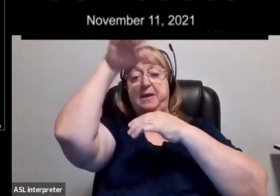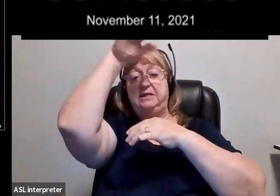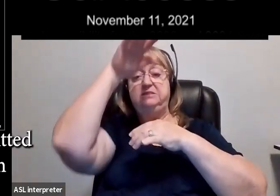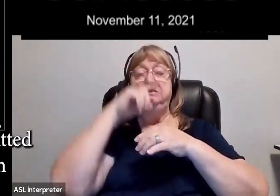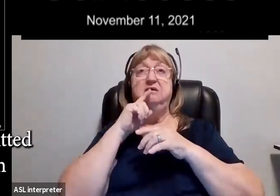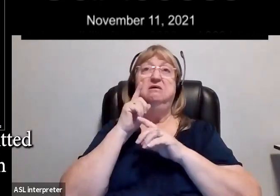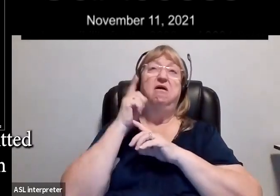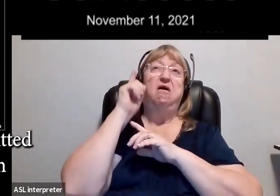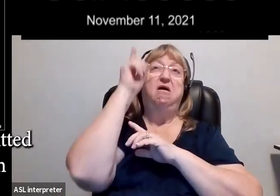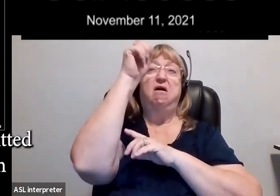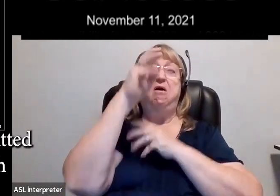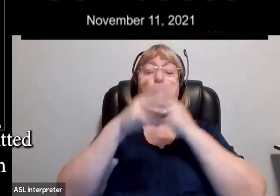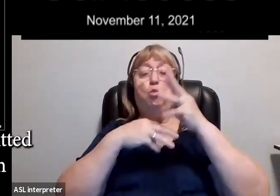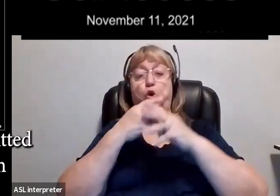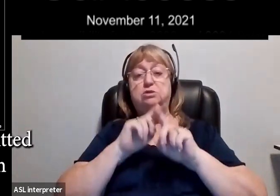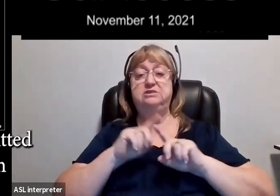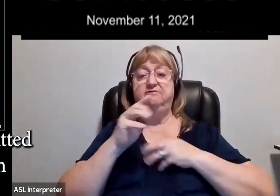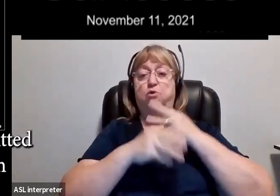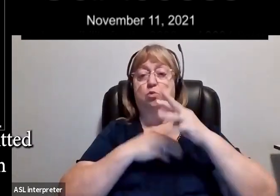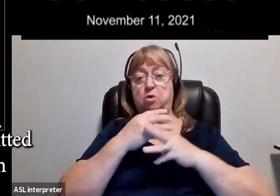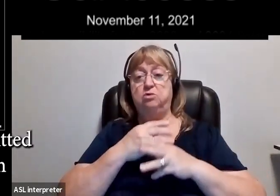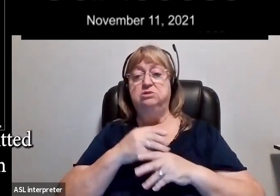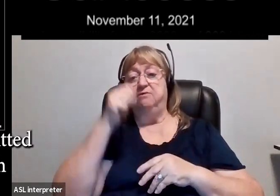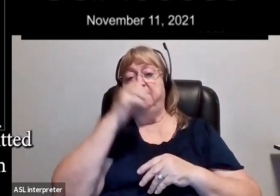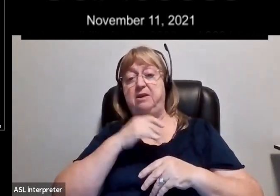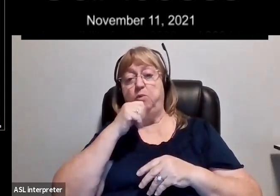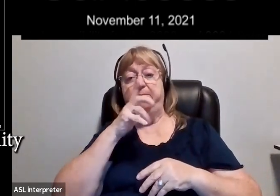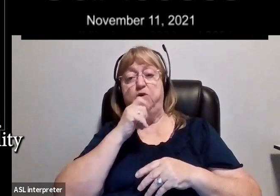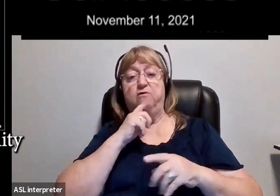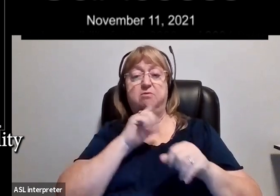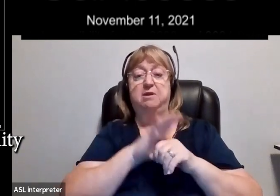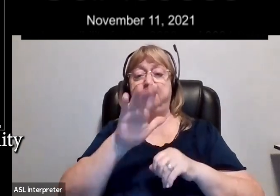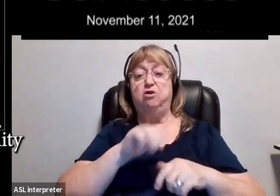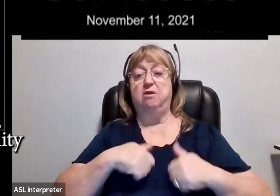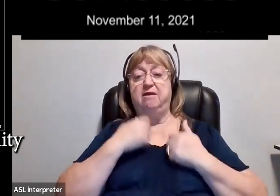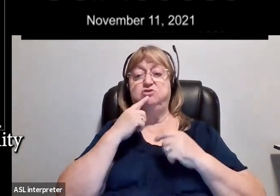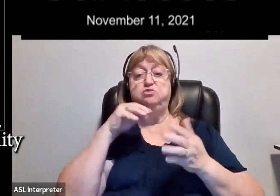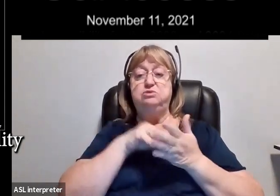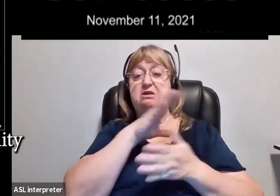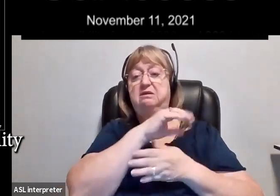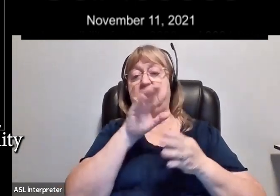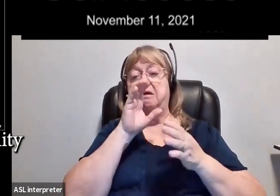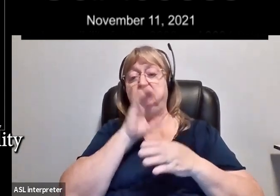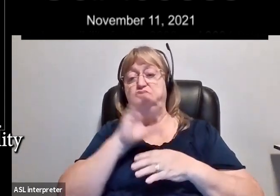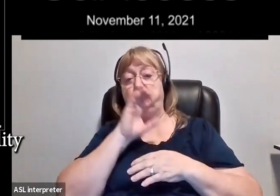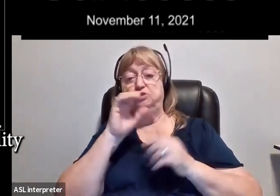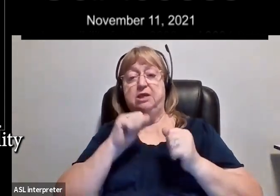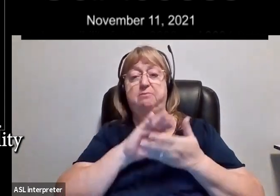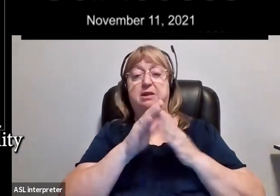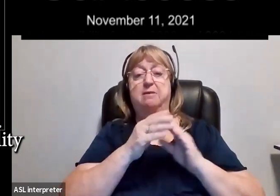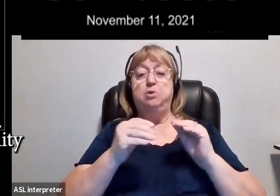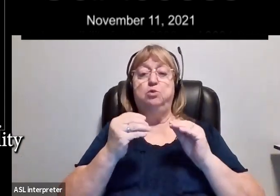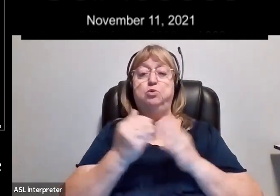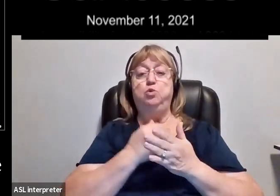worlds of men and women who have committed their lives to study and research can become new horizon of reality